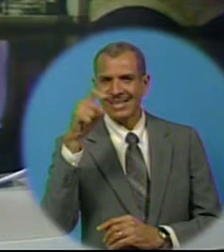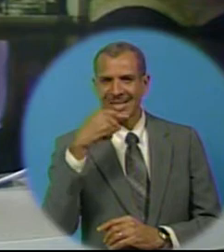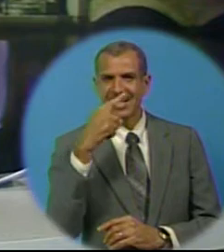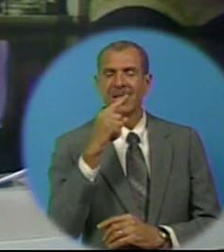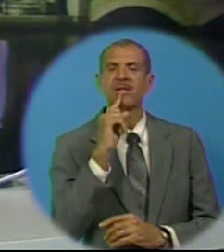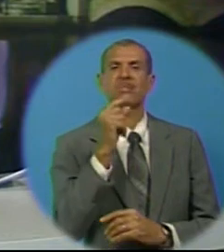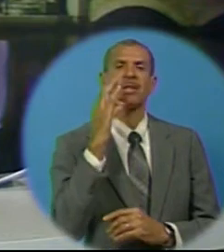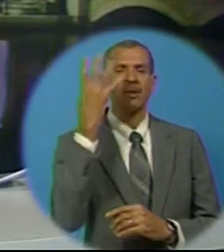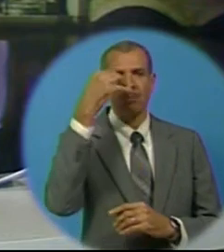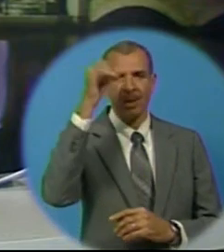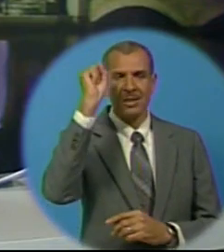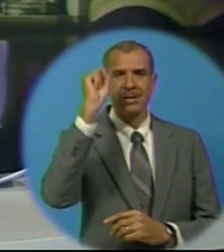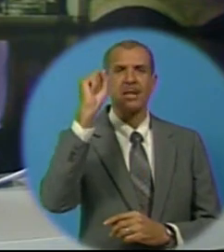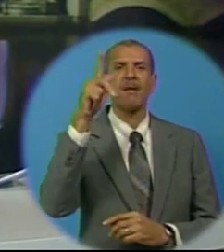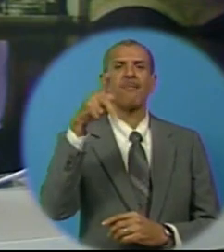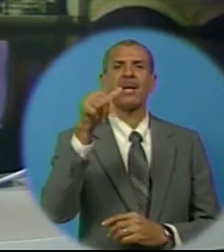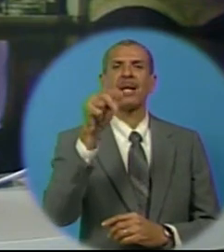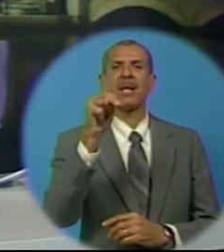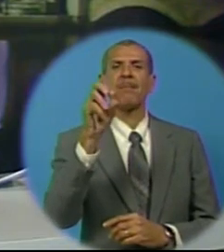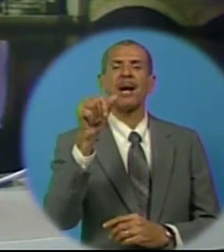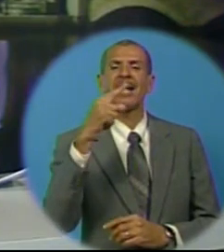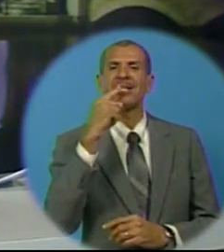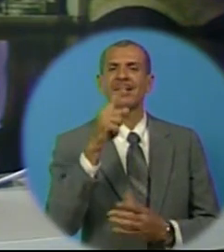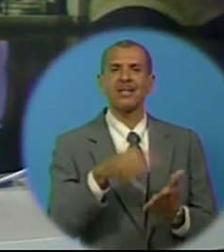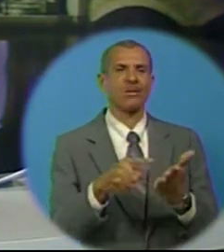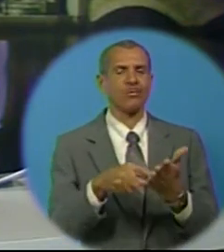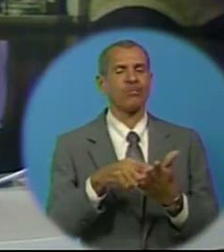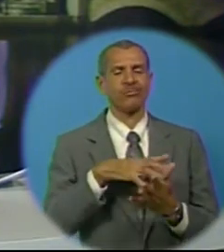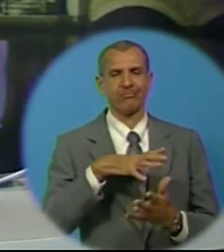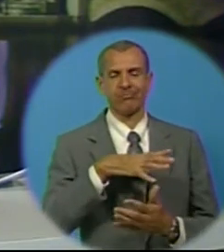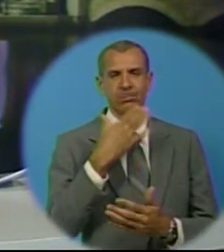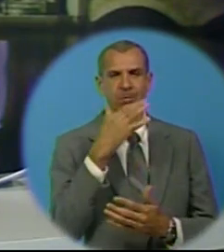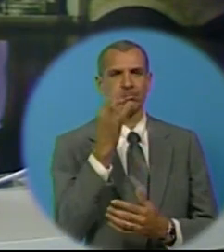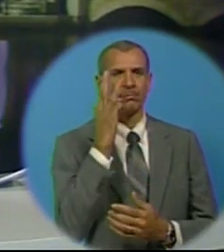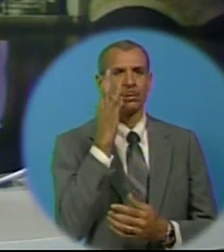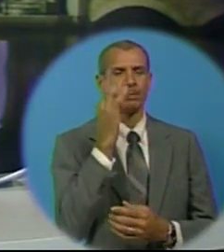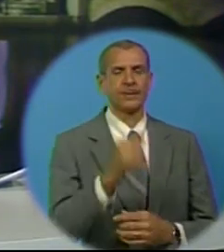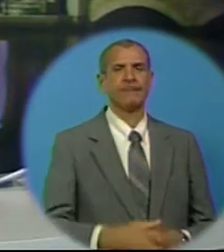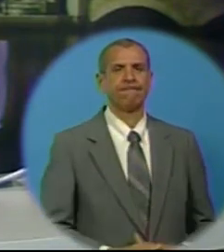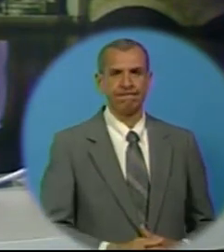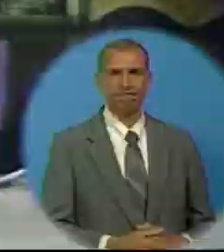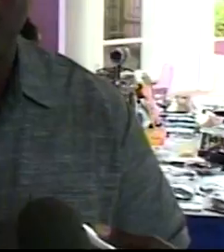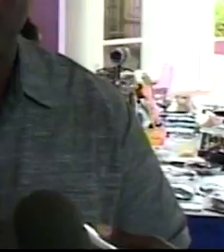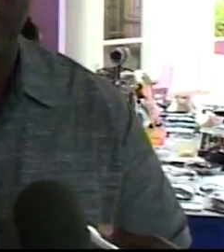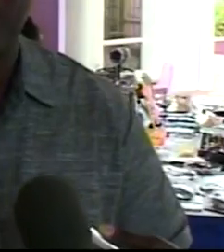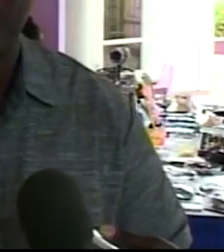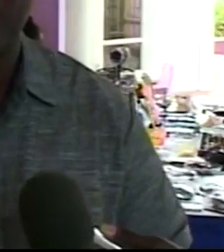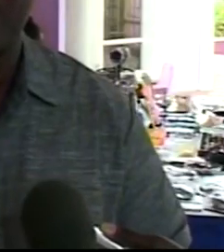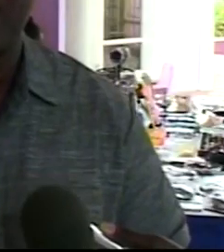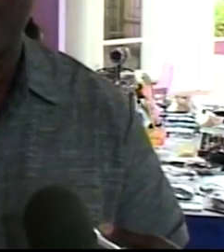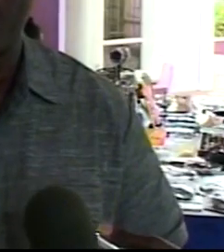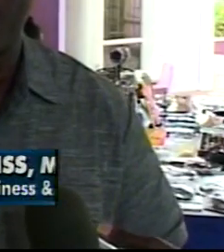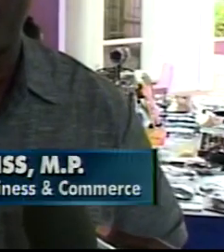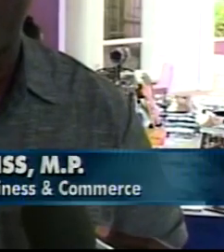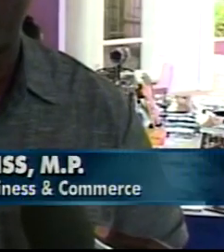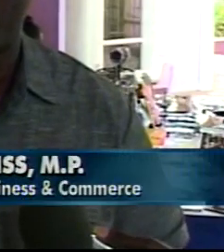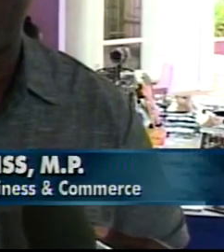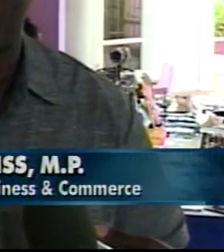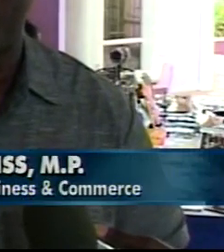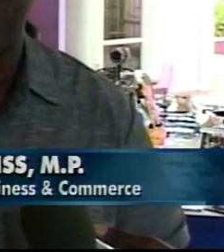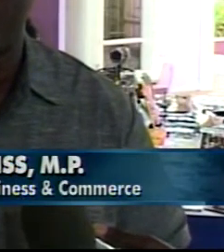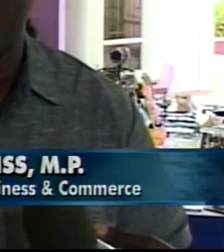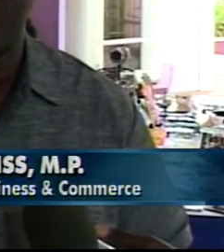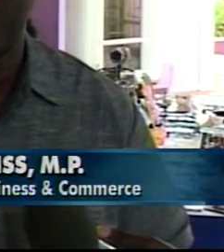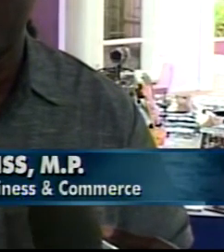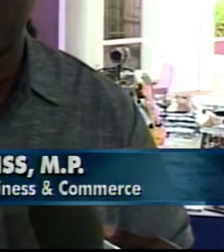with the President of Panama and their discussions were very fruitful. I can tell you that this government of Panama